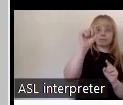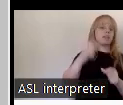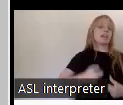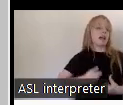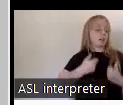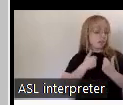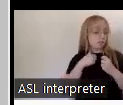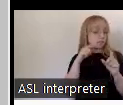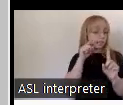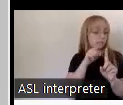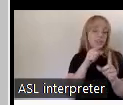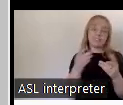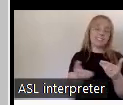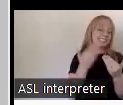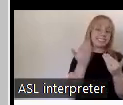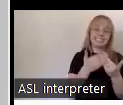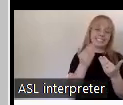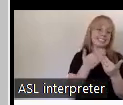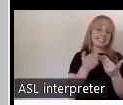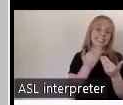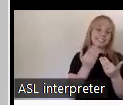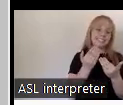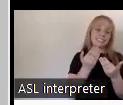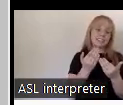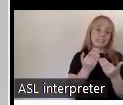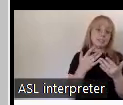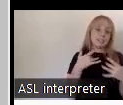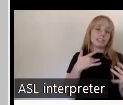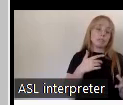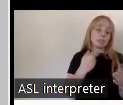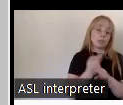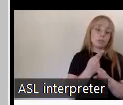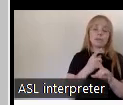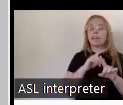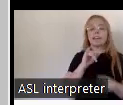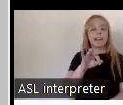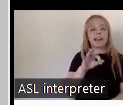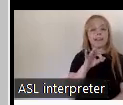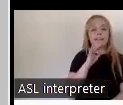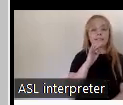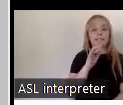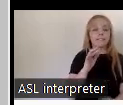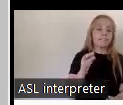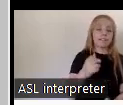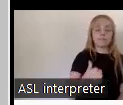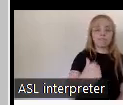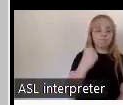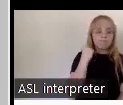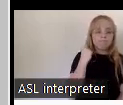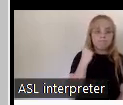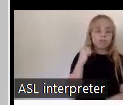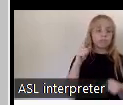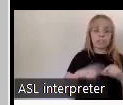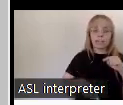the easiest most often, but if you don't get it back, or you get a denial that we